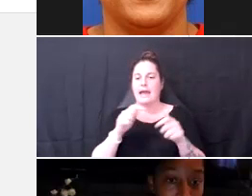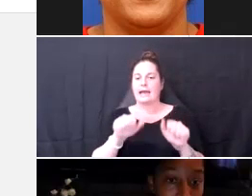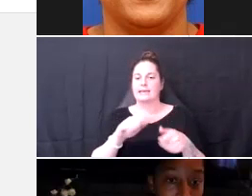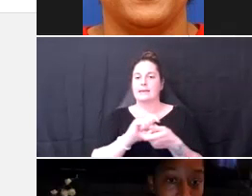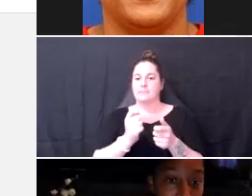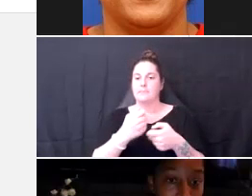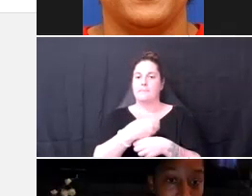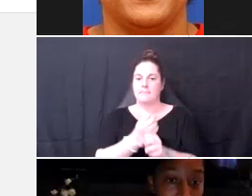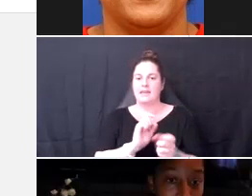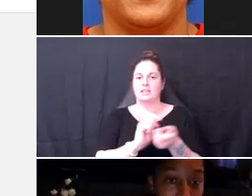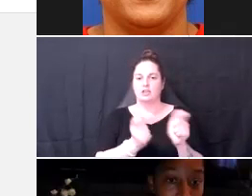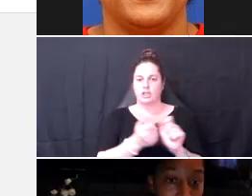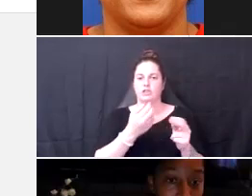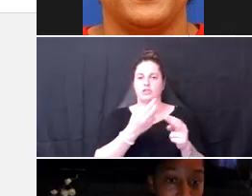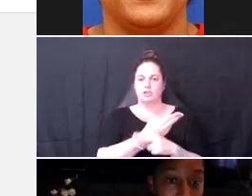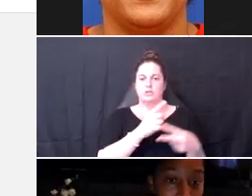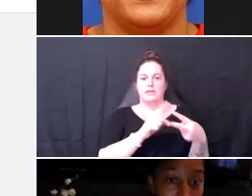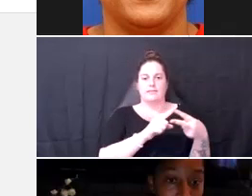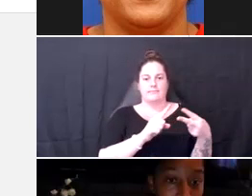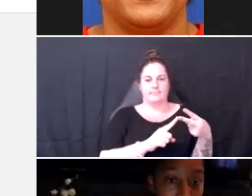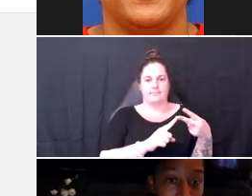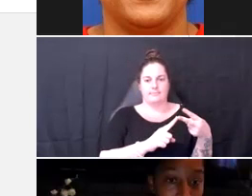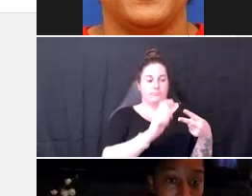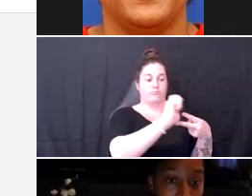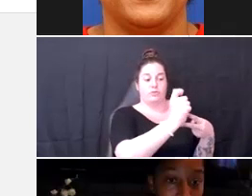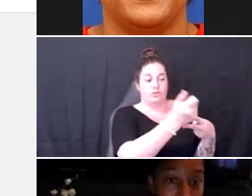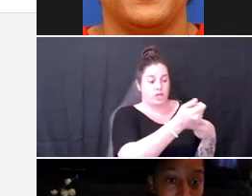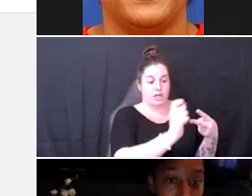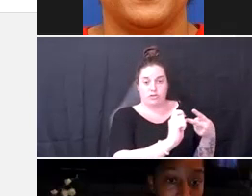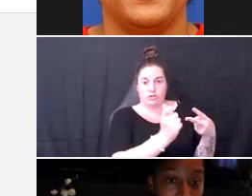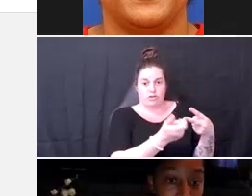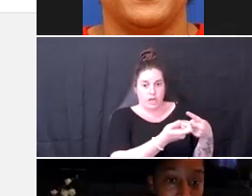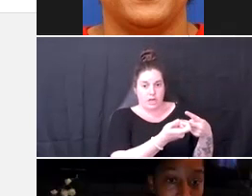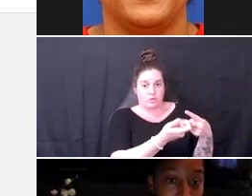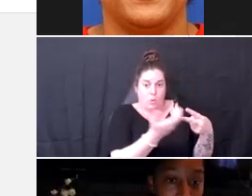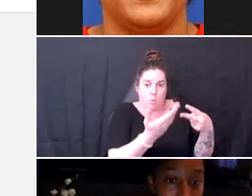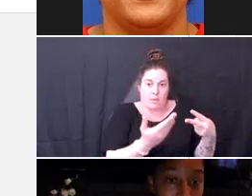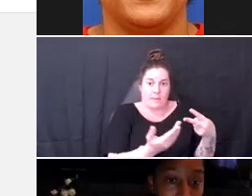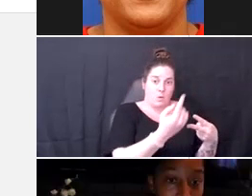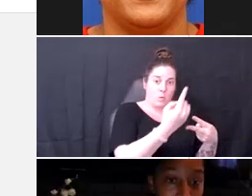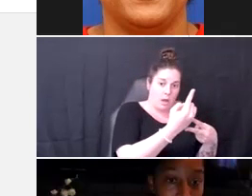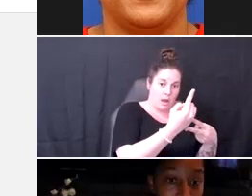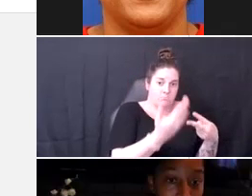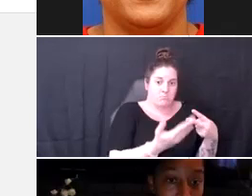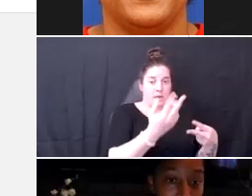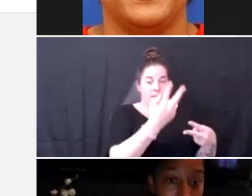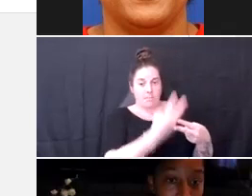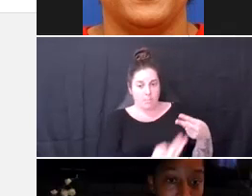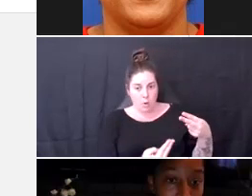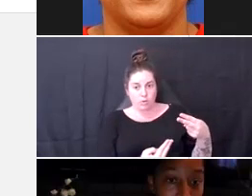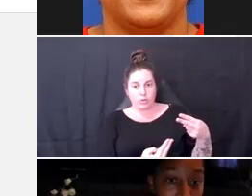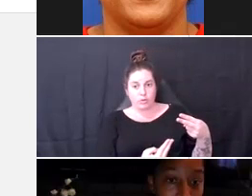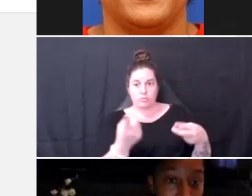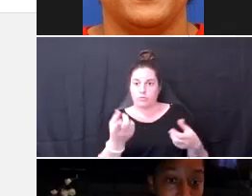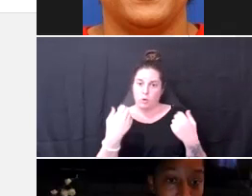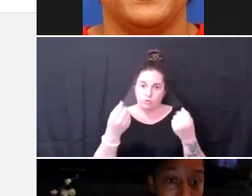direction, or doing both of those at the same time, okay? I mean, think about if you're driving in